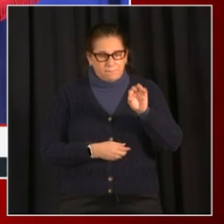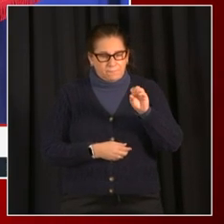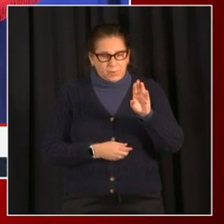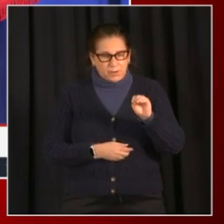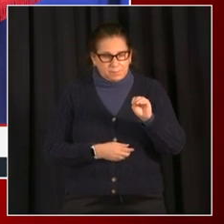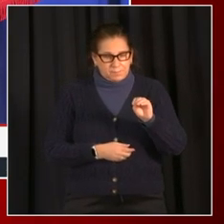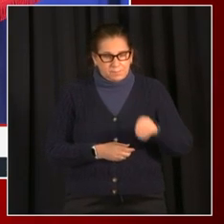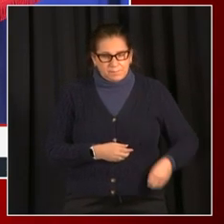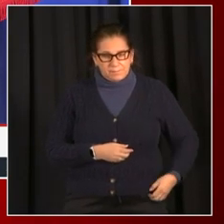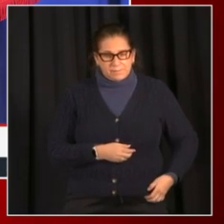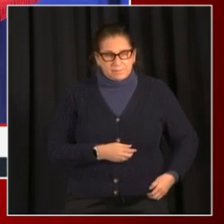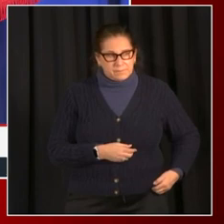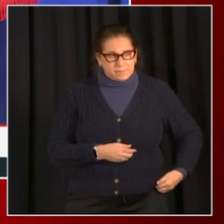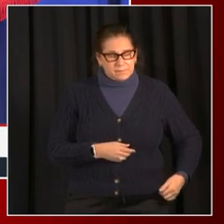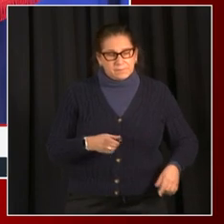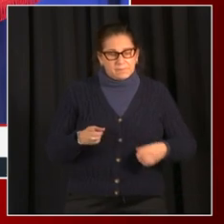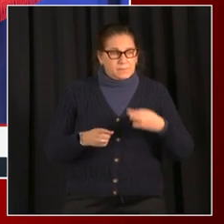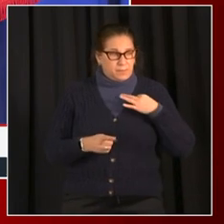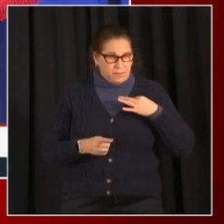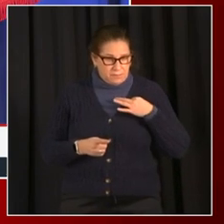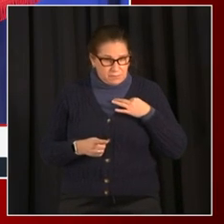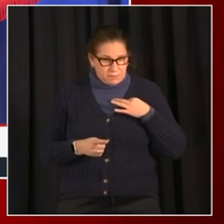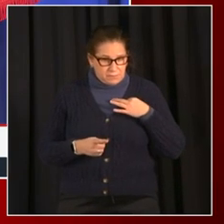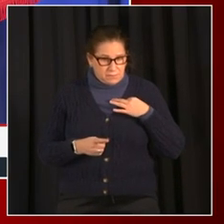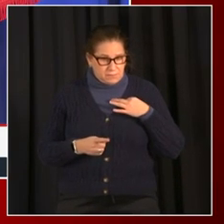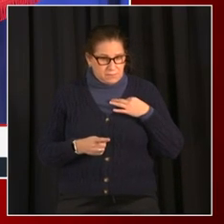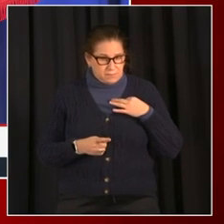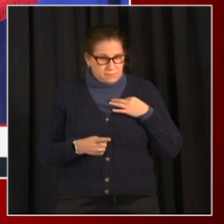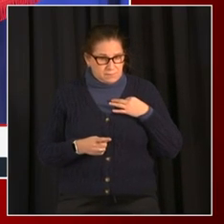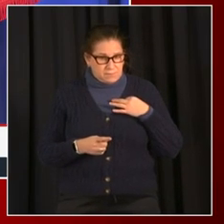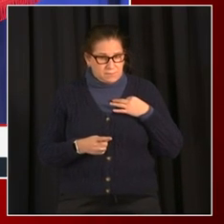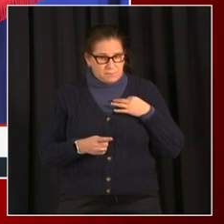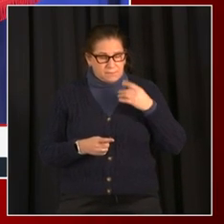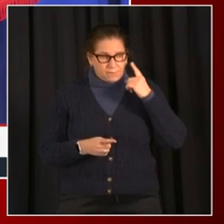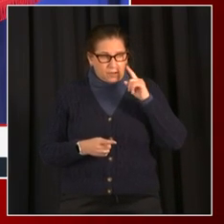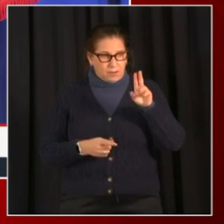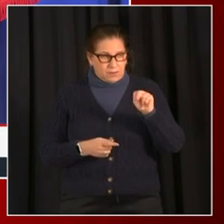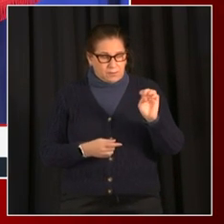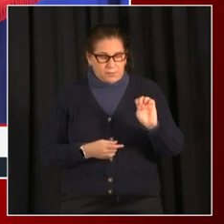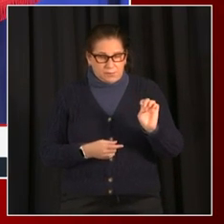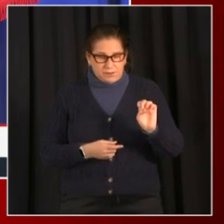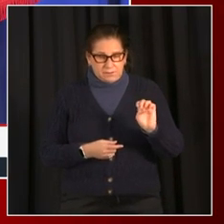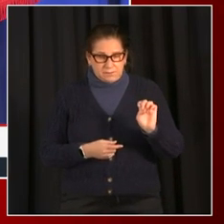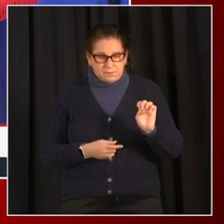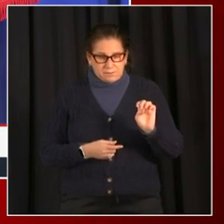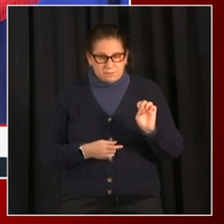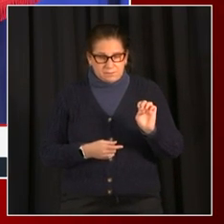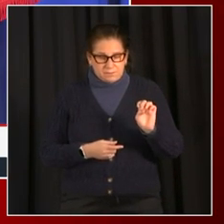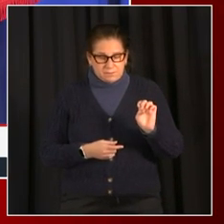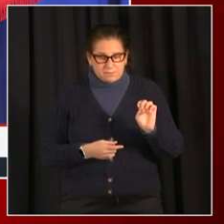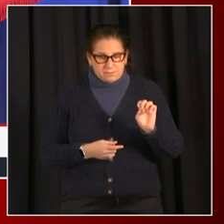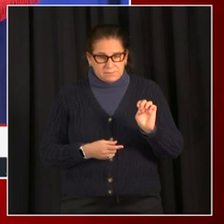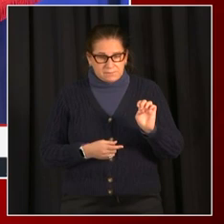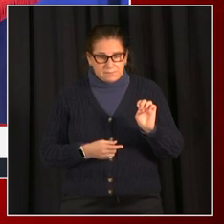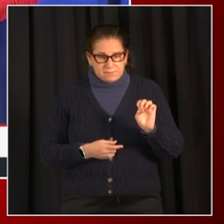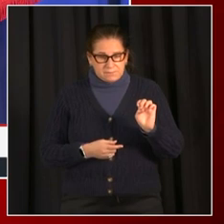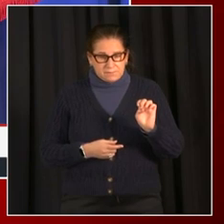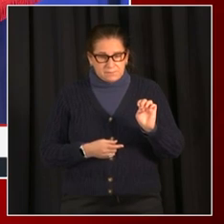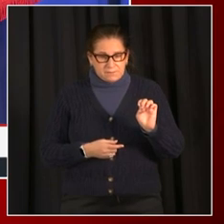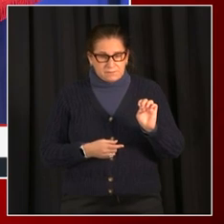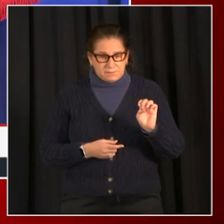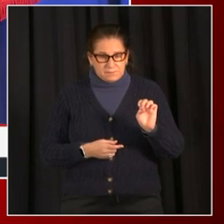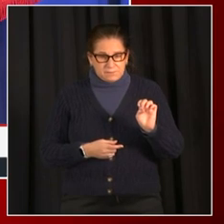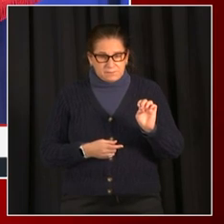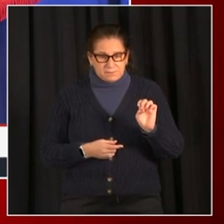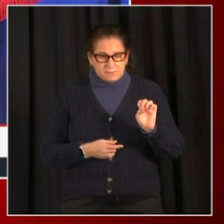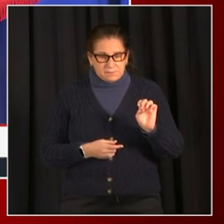had applied for unemployment, then we would extend, by November 30th, then they